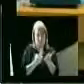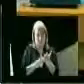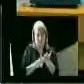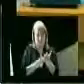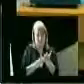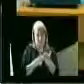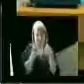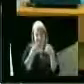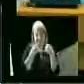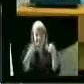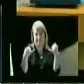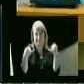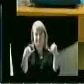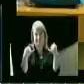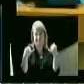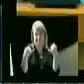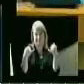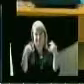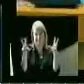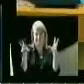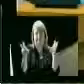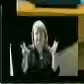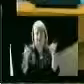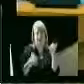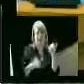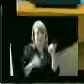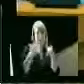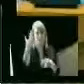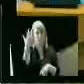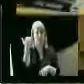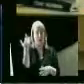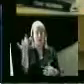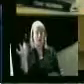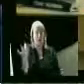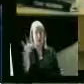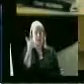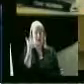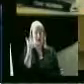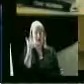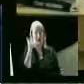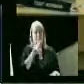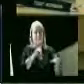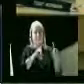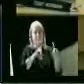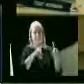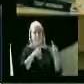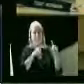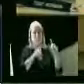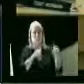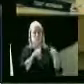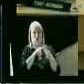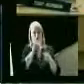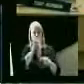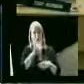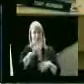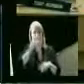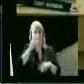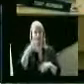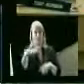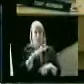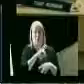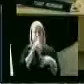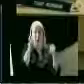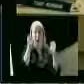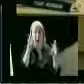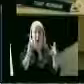primarily because of attending the July 2nd Board of Education